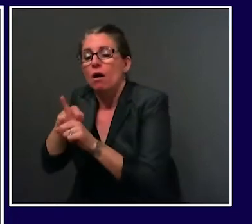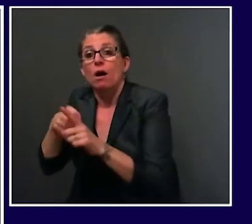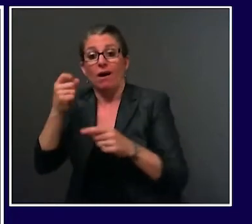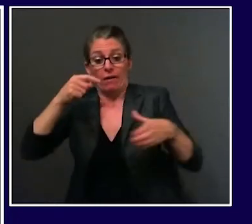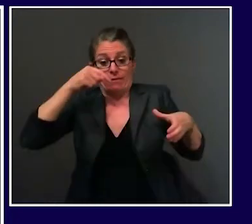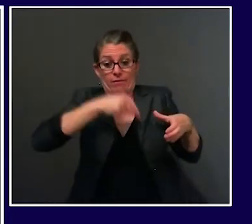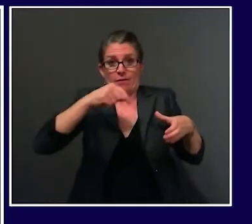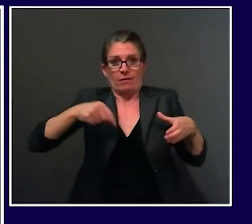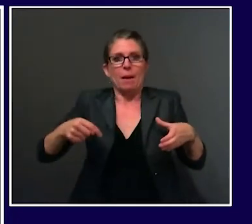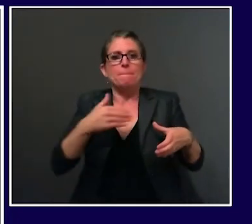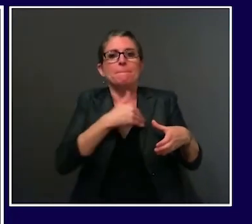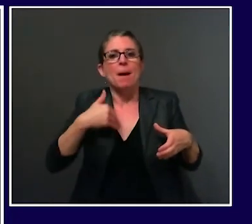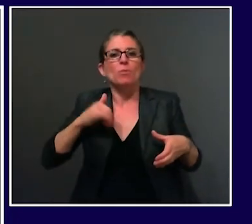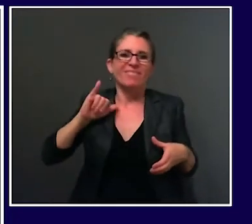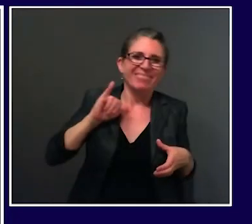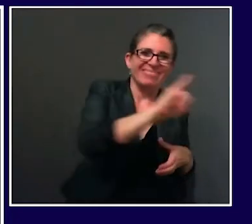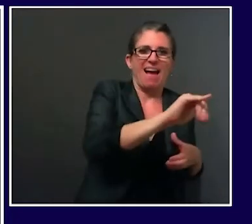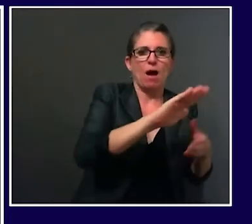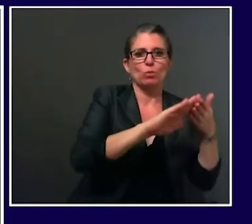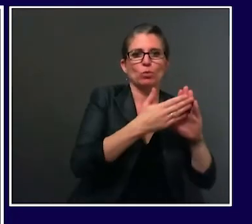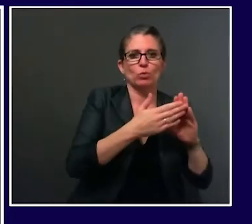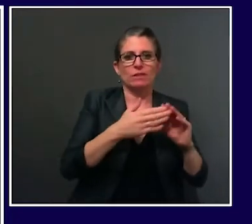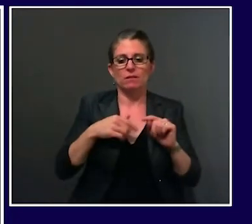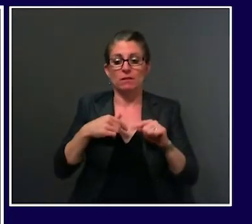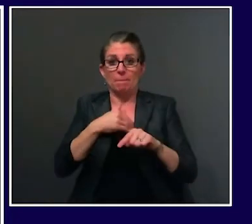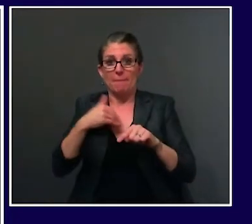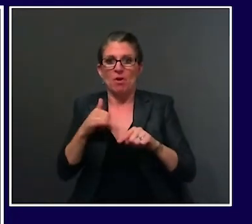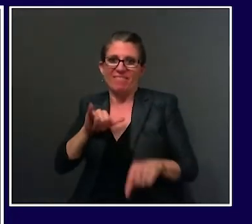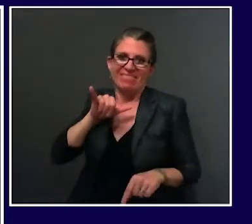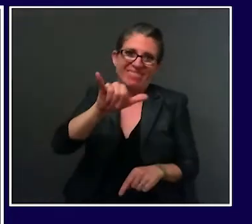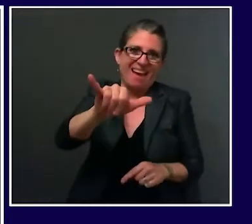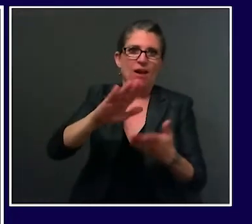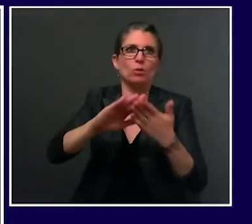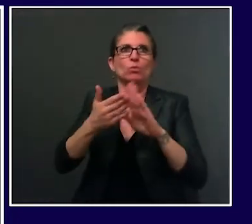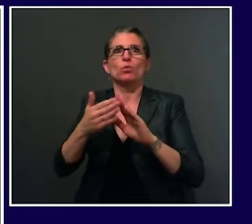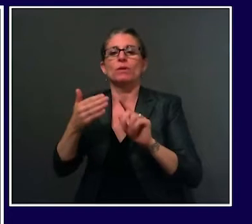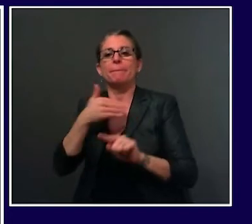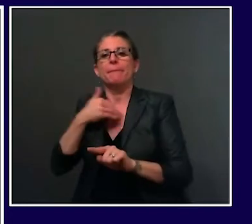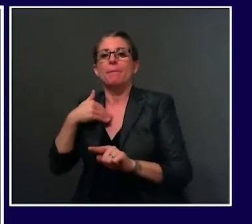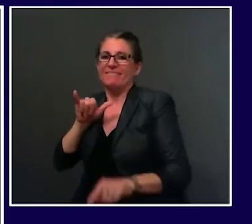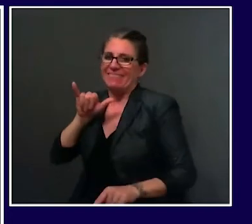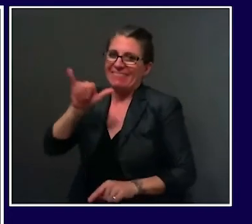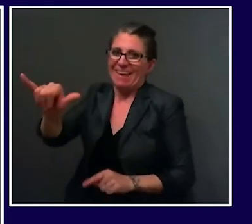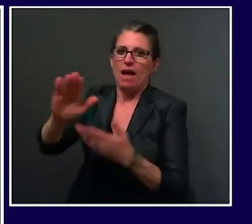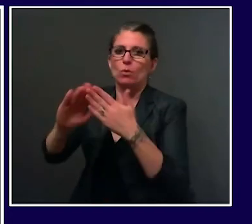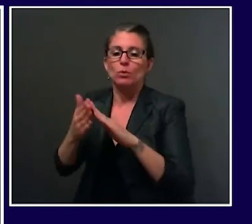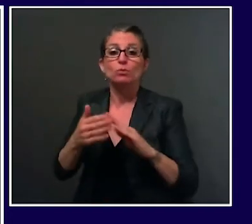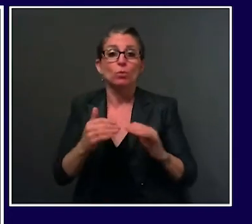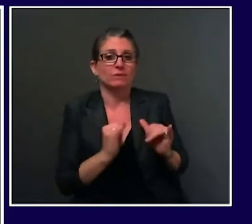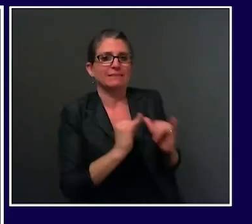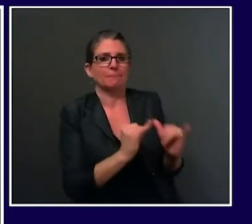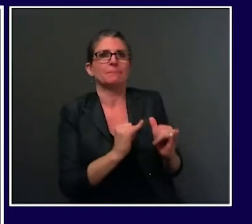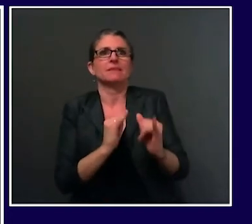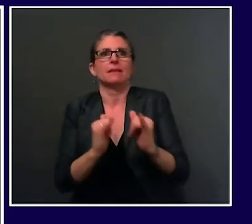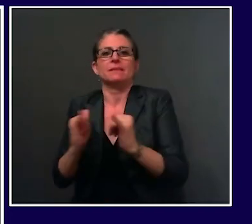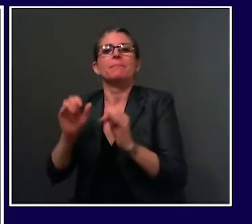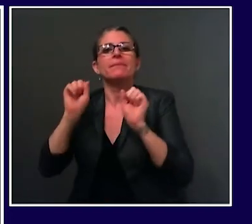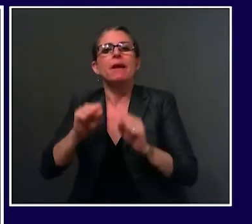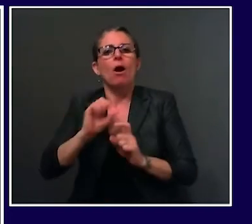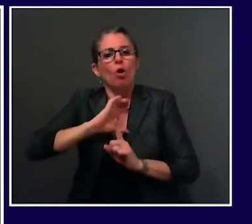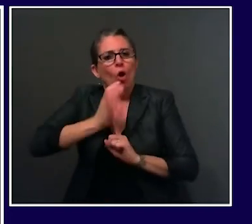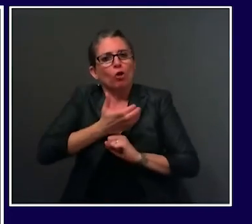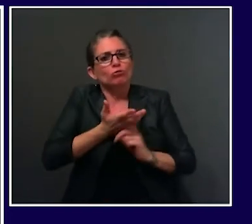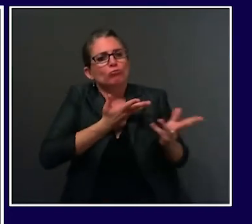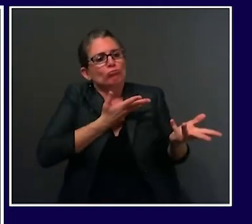what their needs are, what they'd like to see in a response, and then act on those requests. We've continued those conversations.